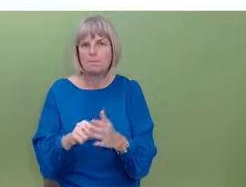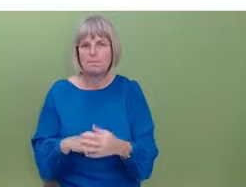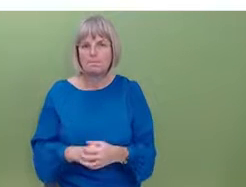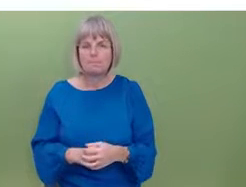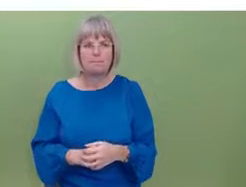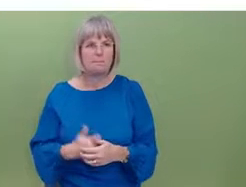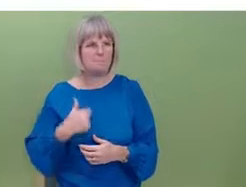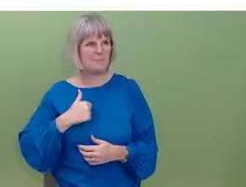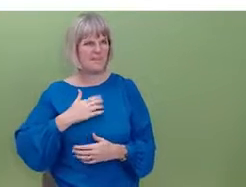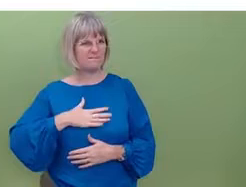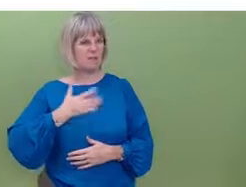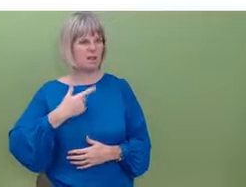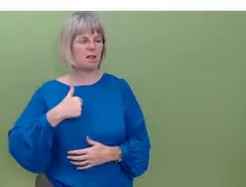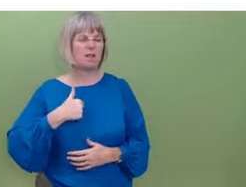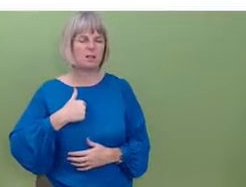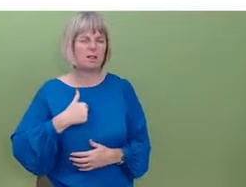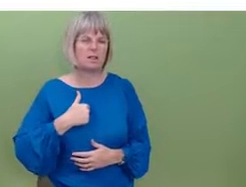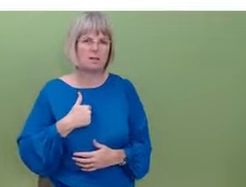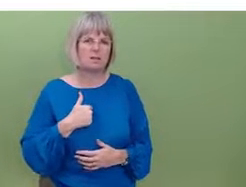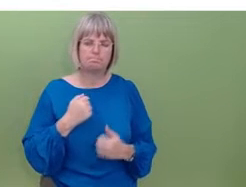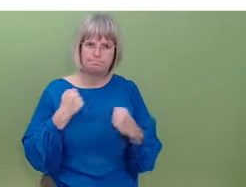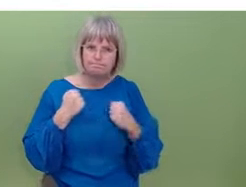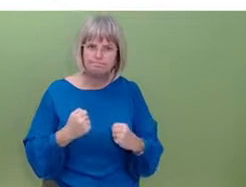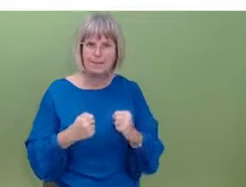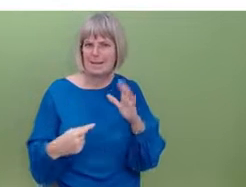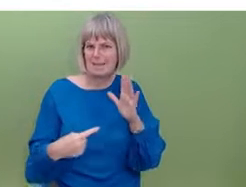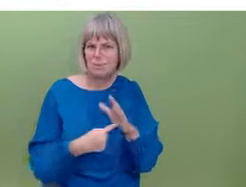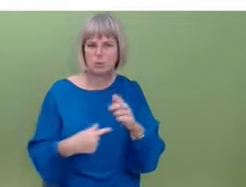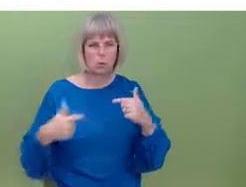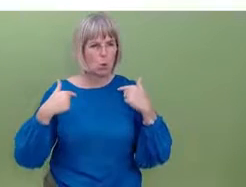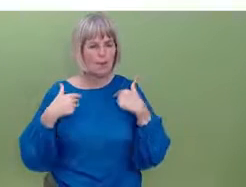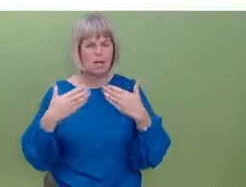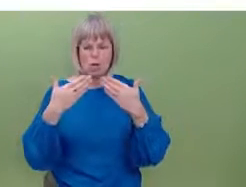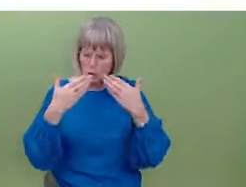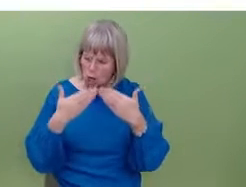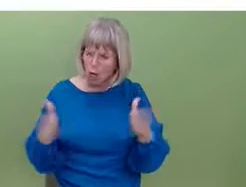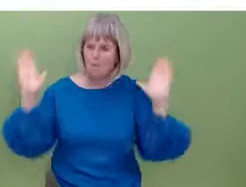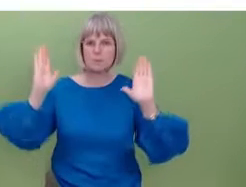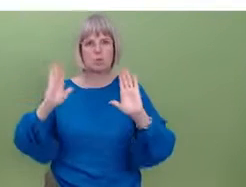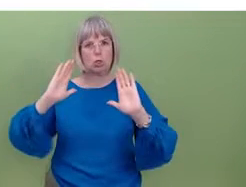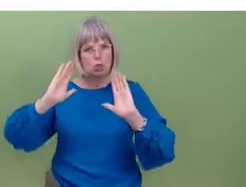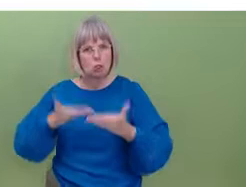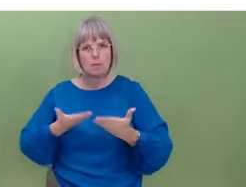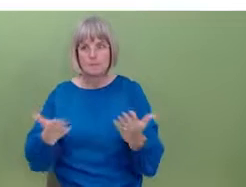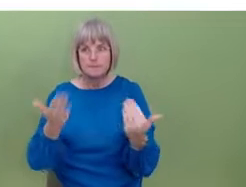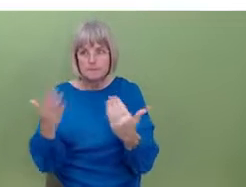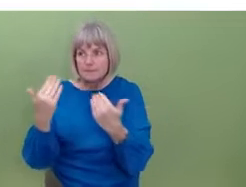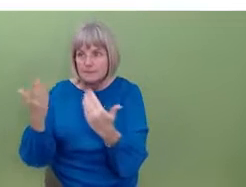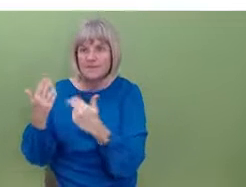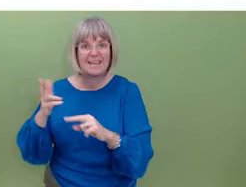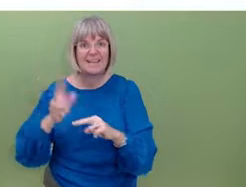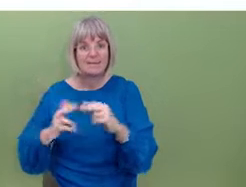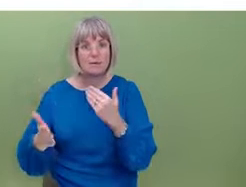it doubly important that we open our doors wide should there be further waves.